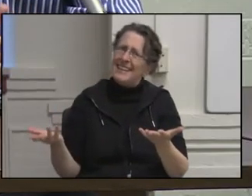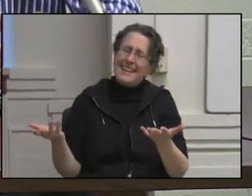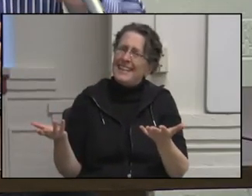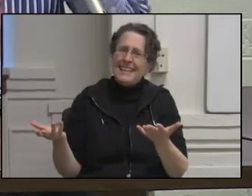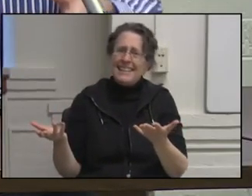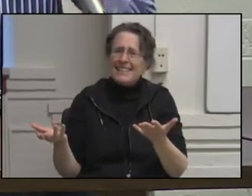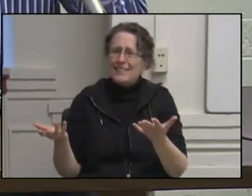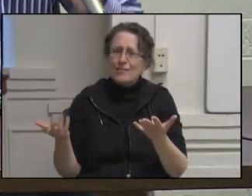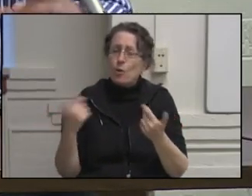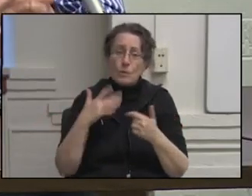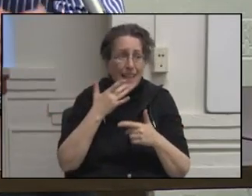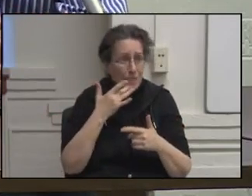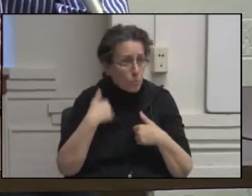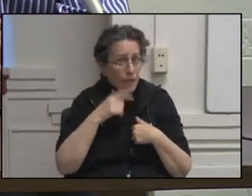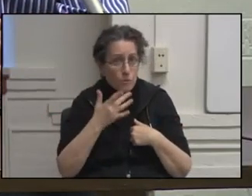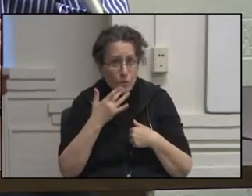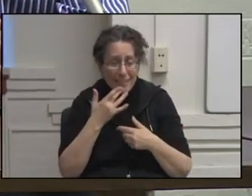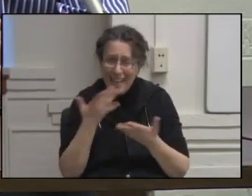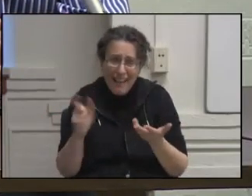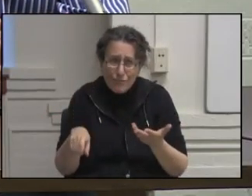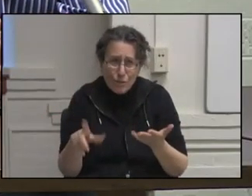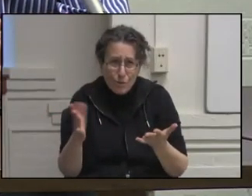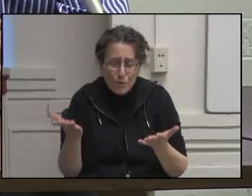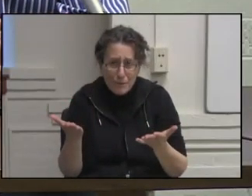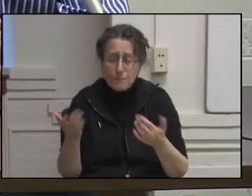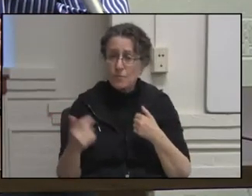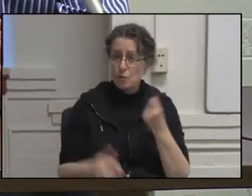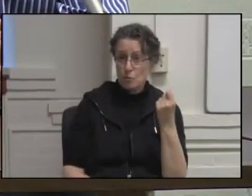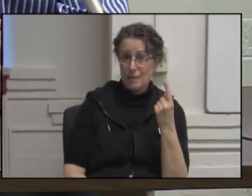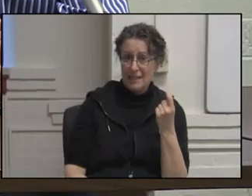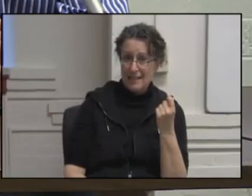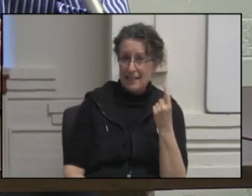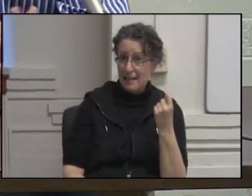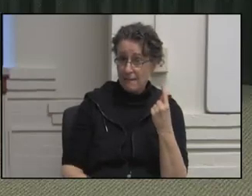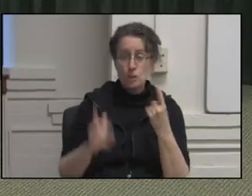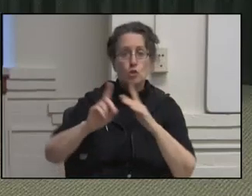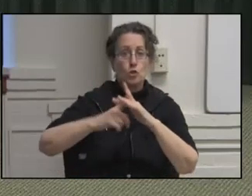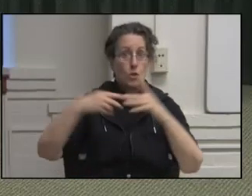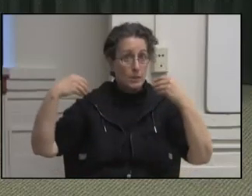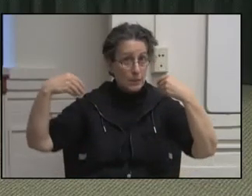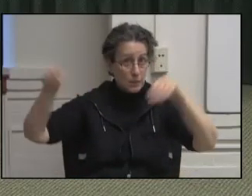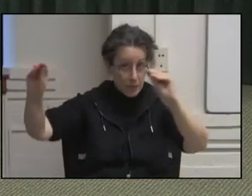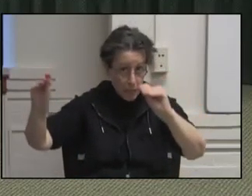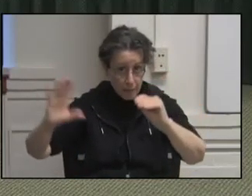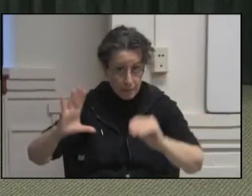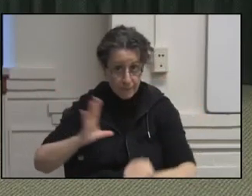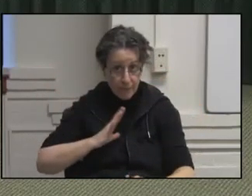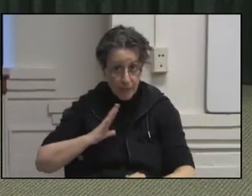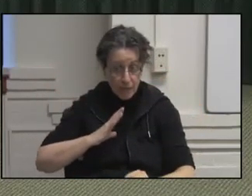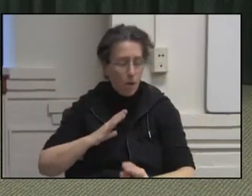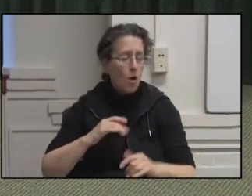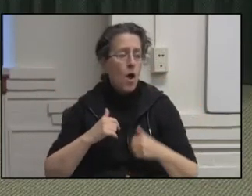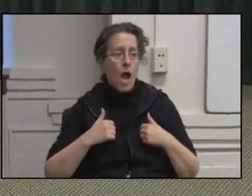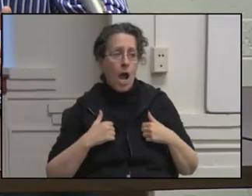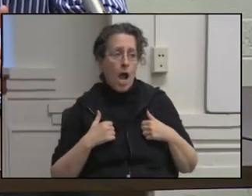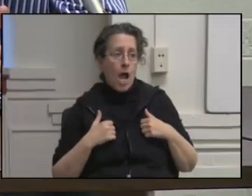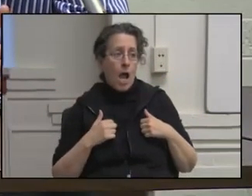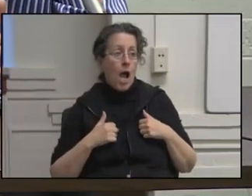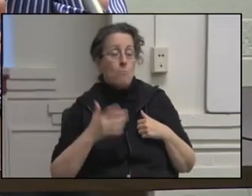taps or tasting, making sure things are okay. So 11 sounds fine to you, really? Just, I mean, I would prefer if it